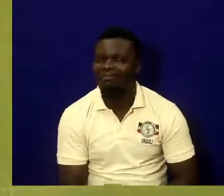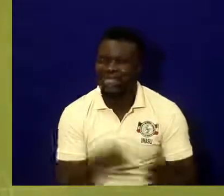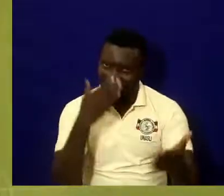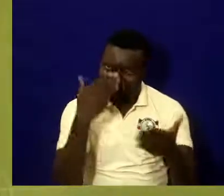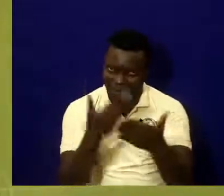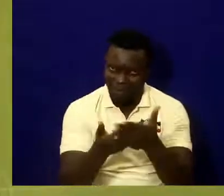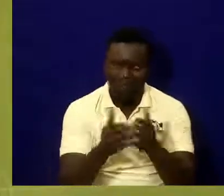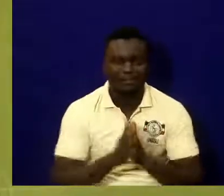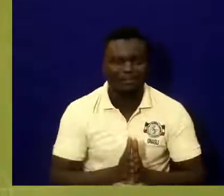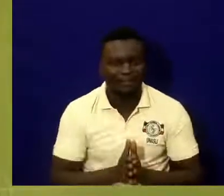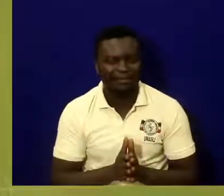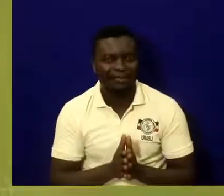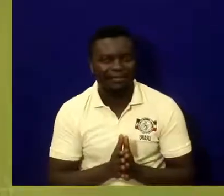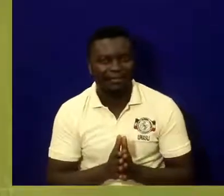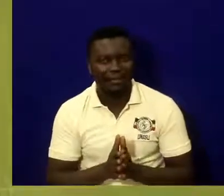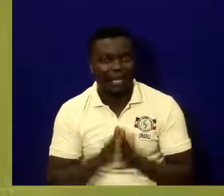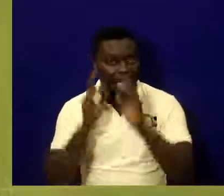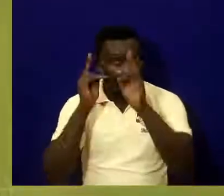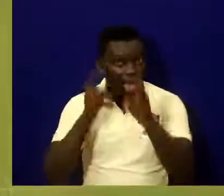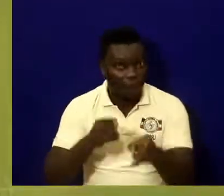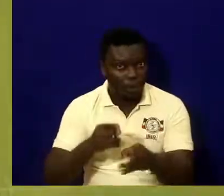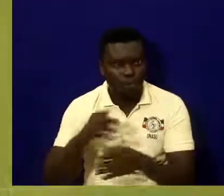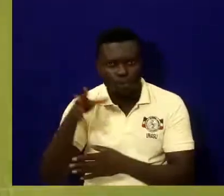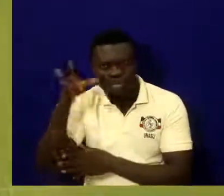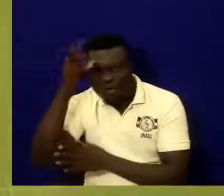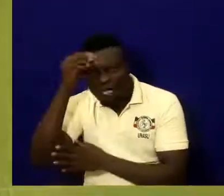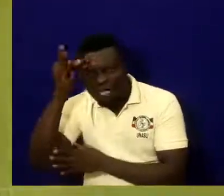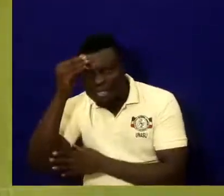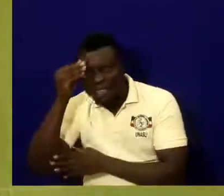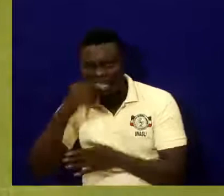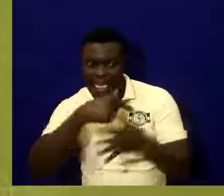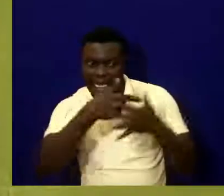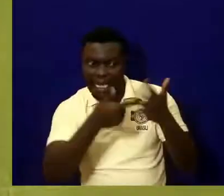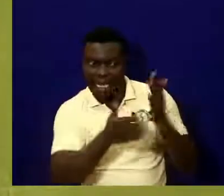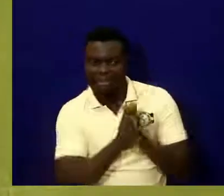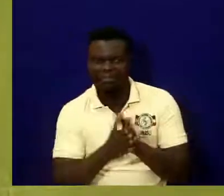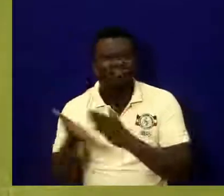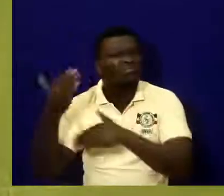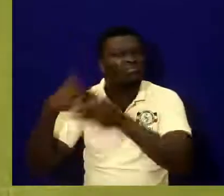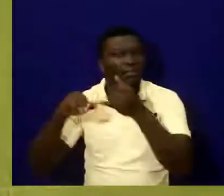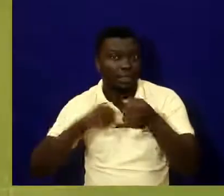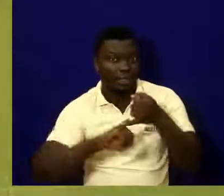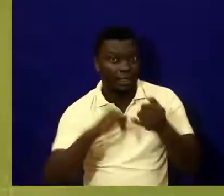Very good. I hope you studied elements in senior one.